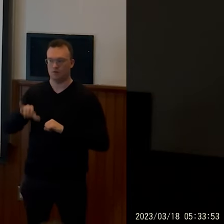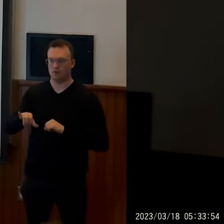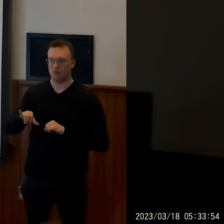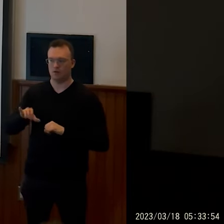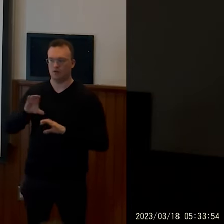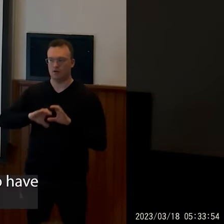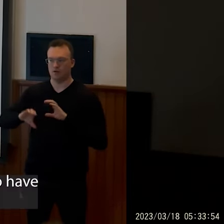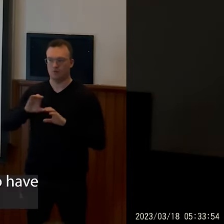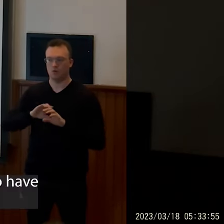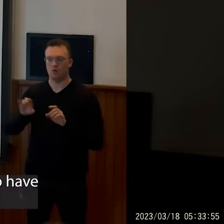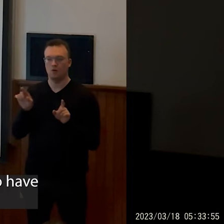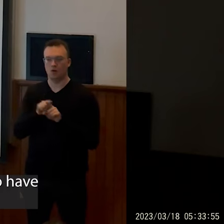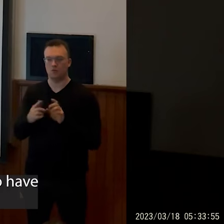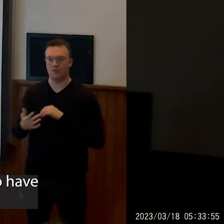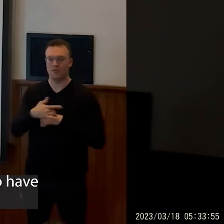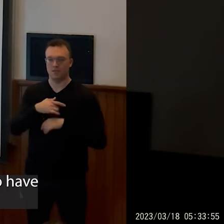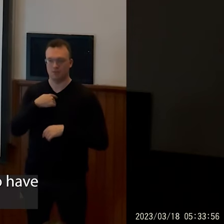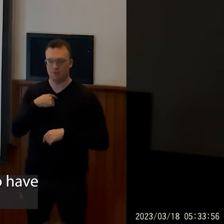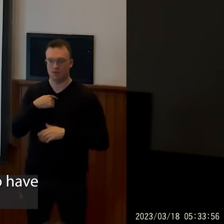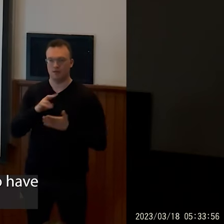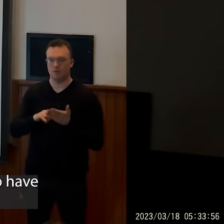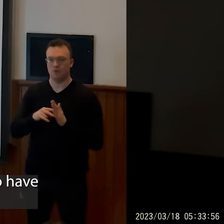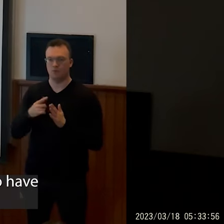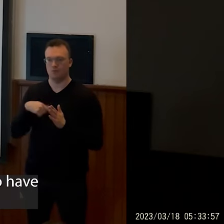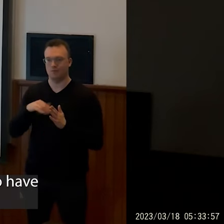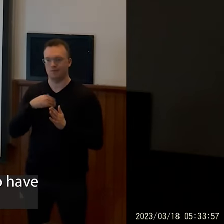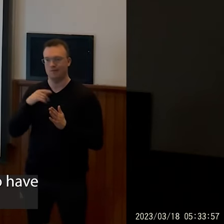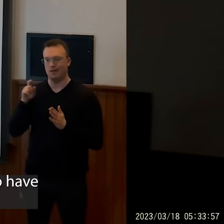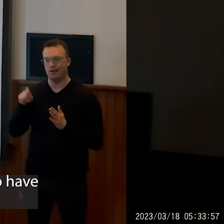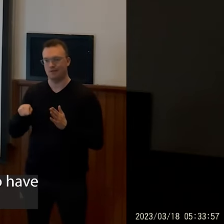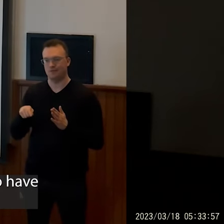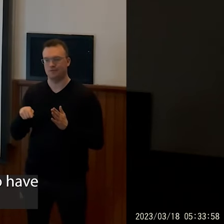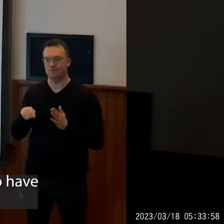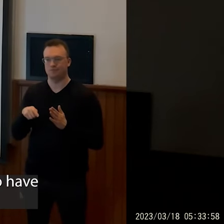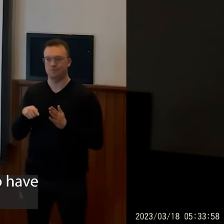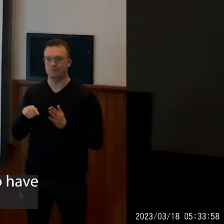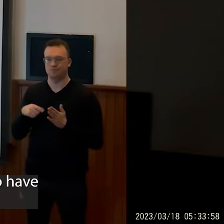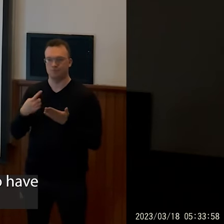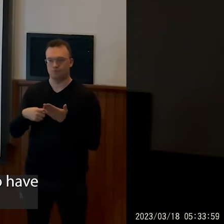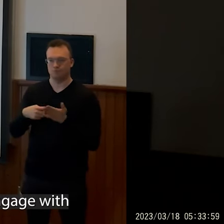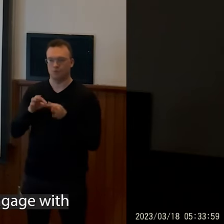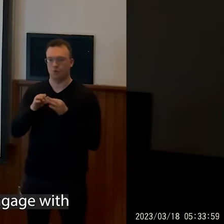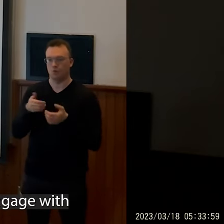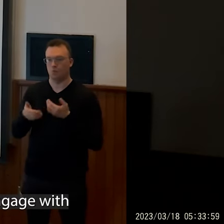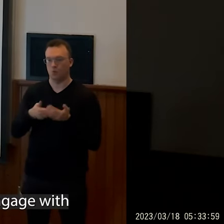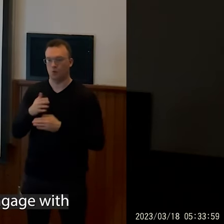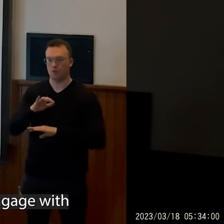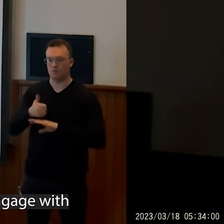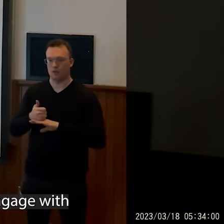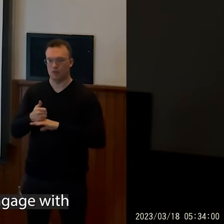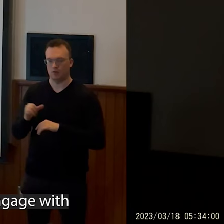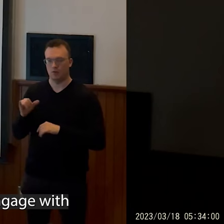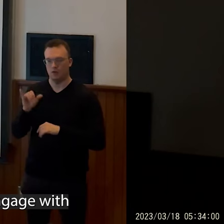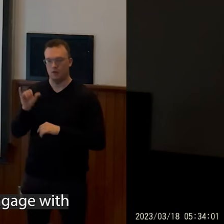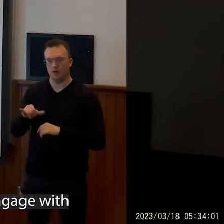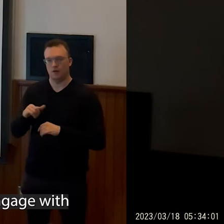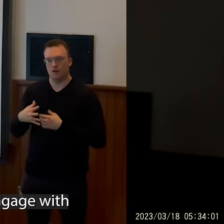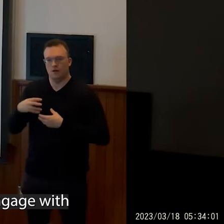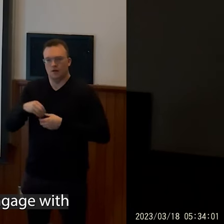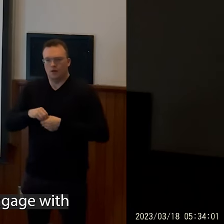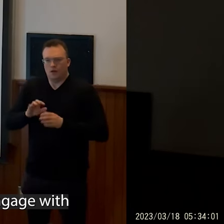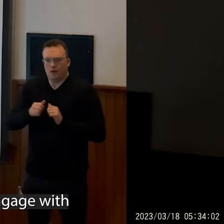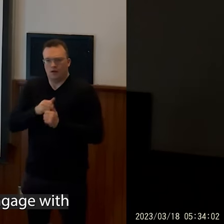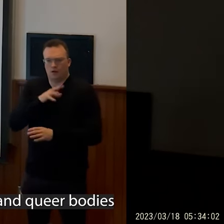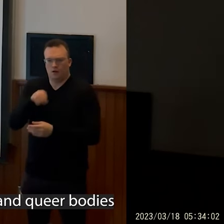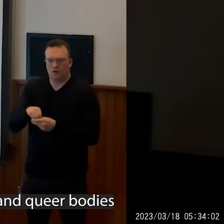that chemical also touches me. So we need to then have a conversation around process and making that accounts for how